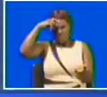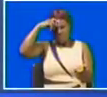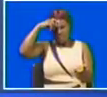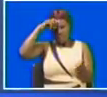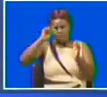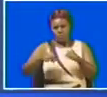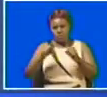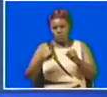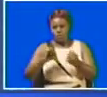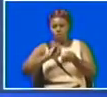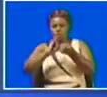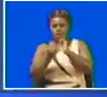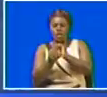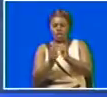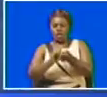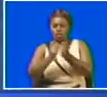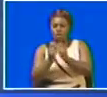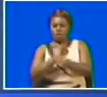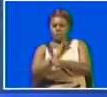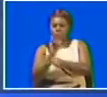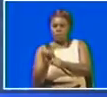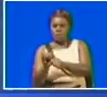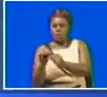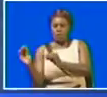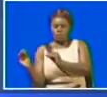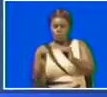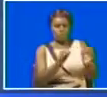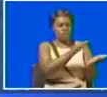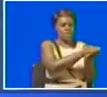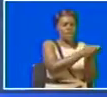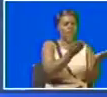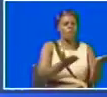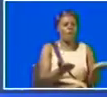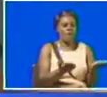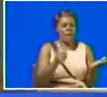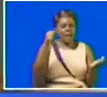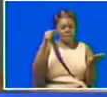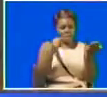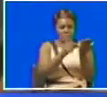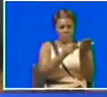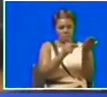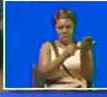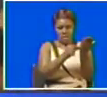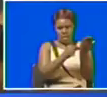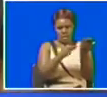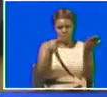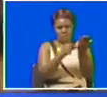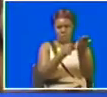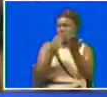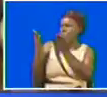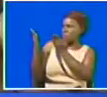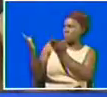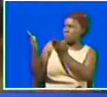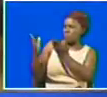It's able to slice the model, and with that, you export that and you save that into a memory card. The memory card is inserted here,